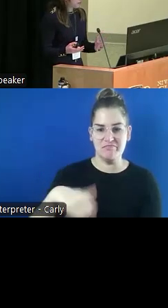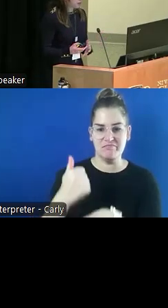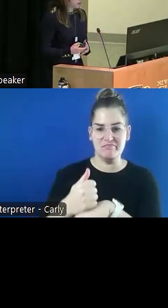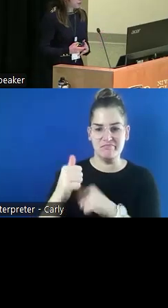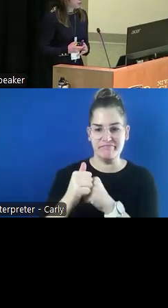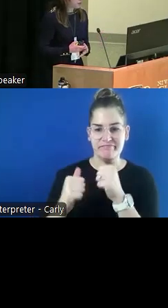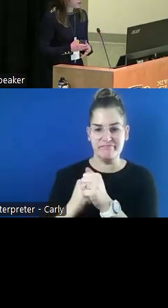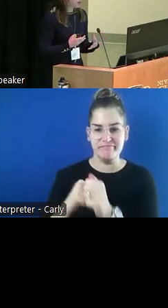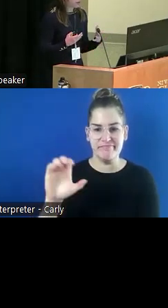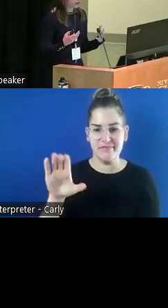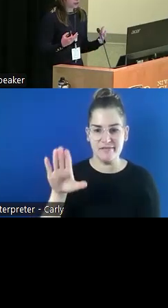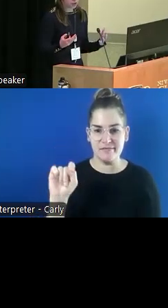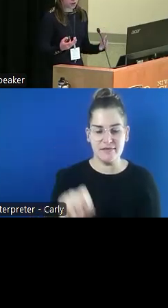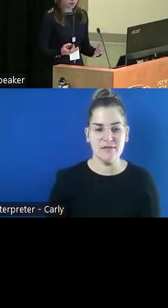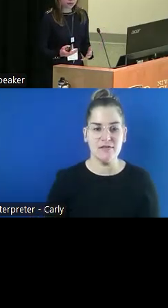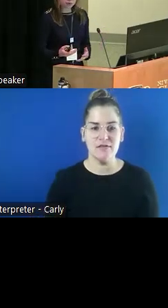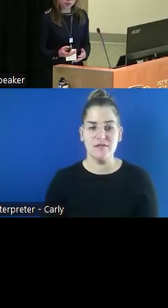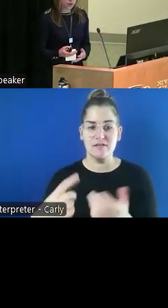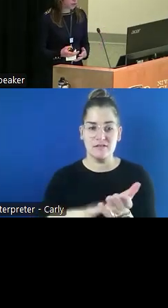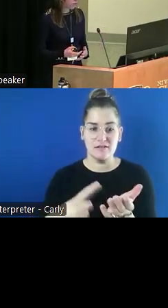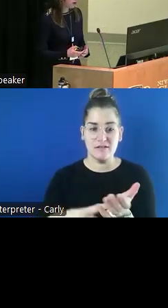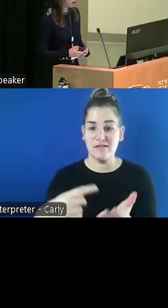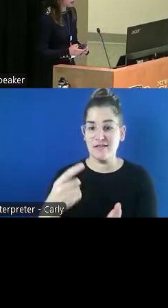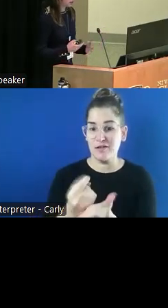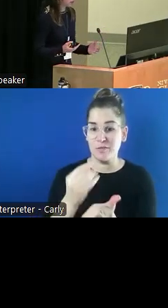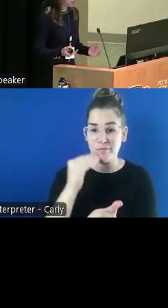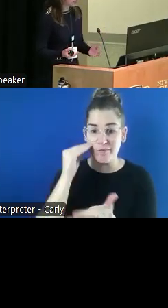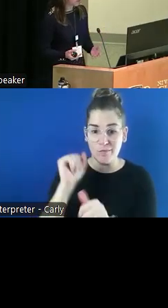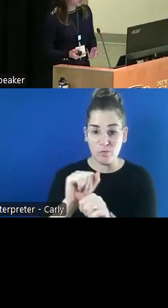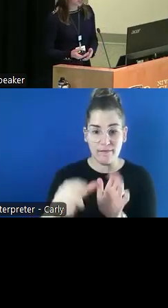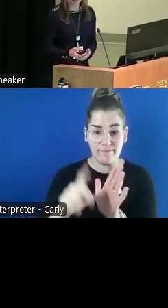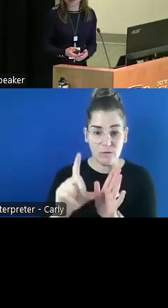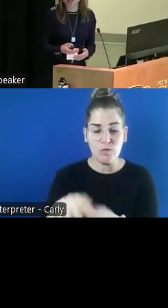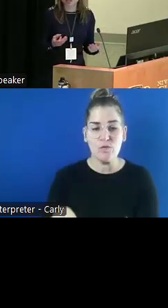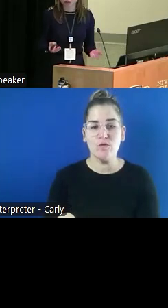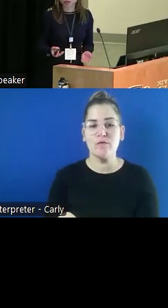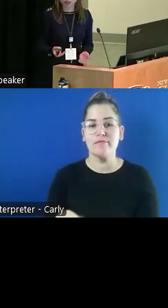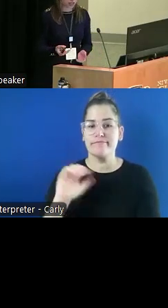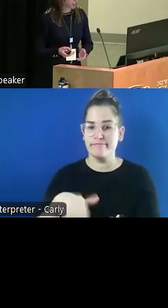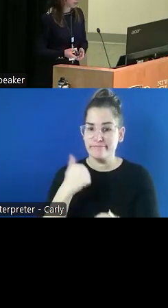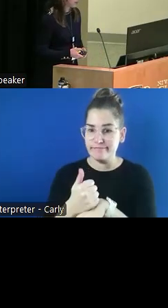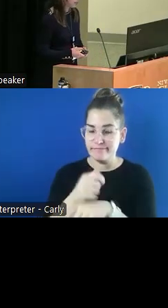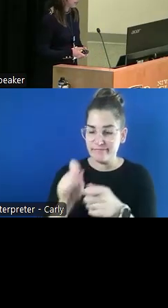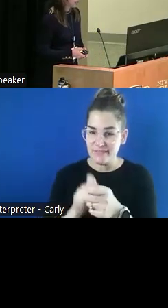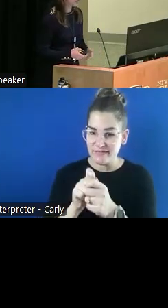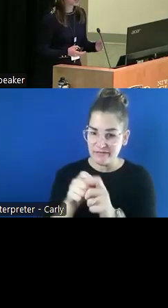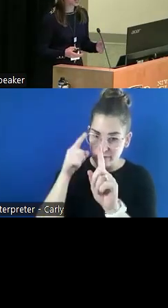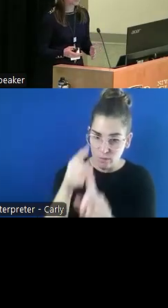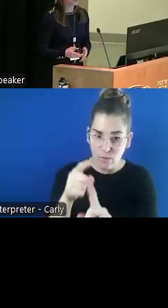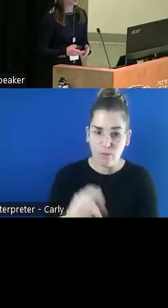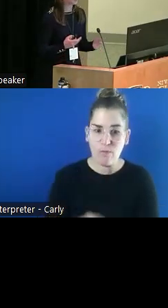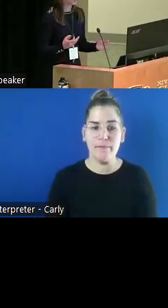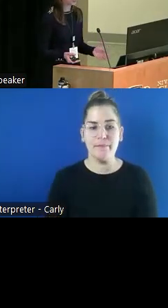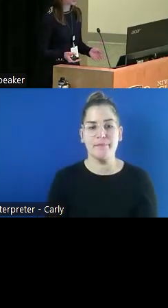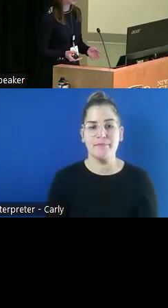Firstly, we would go over therapy homework review or individualized goal setting if is the first session. There's time